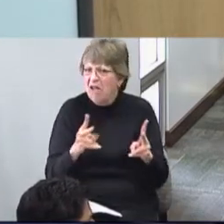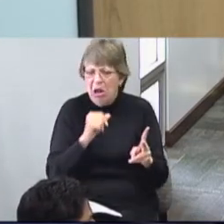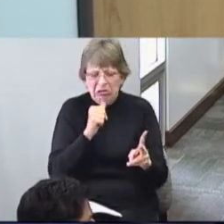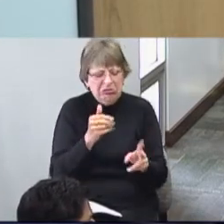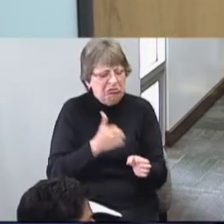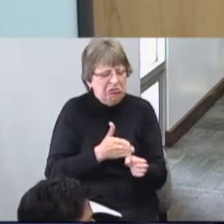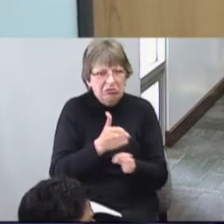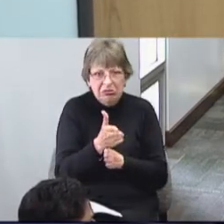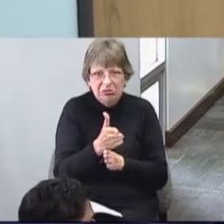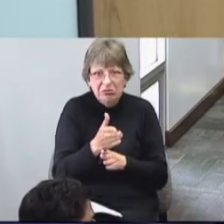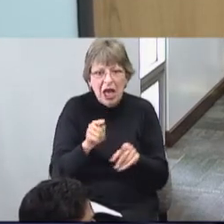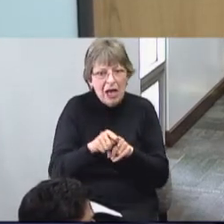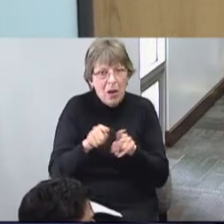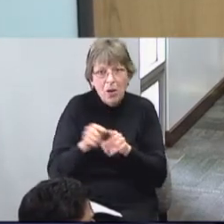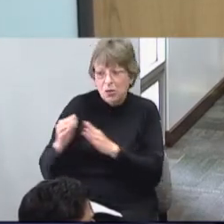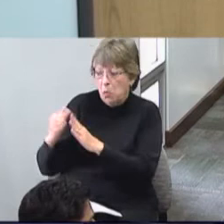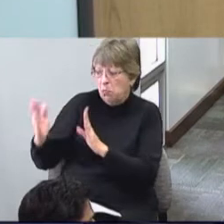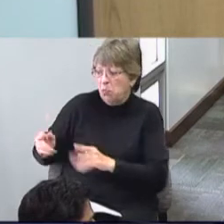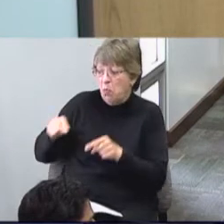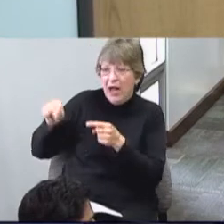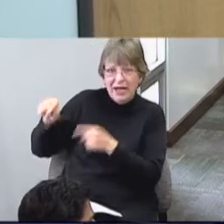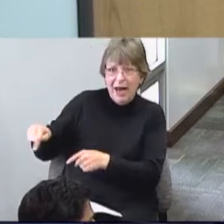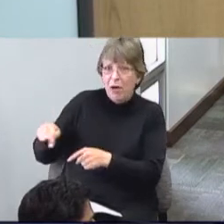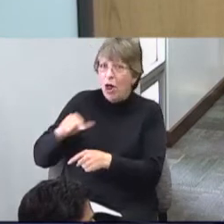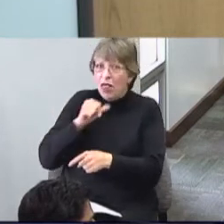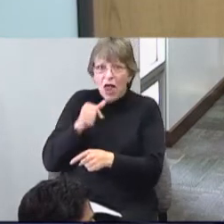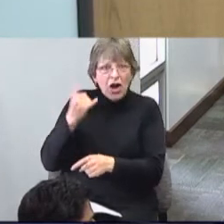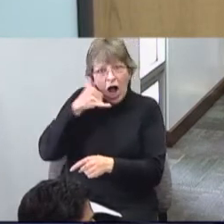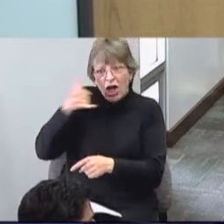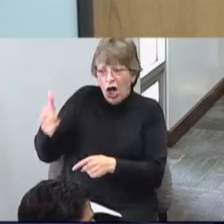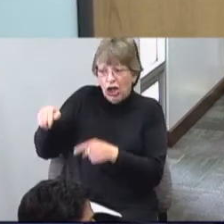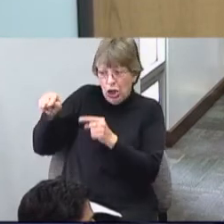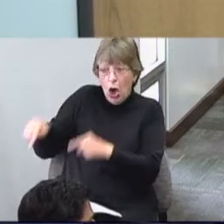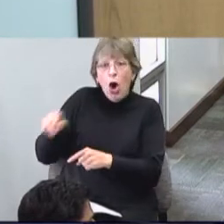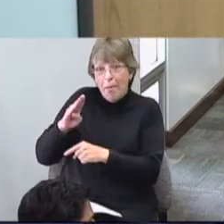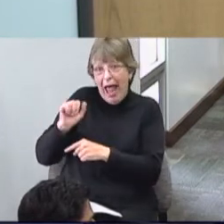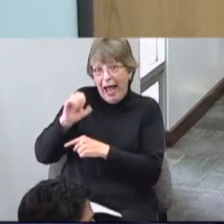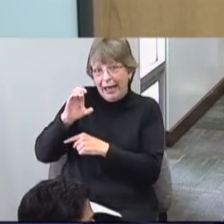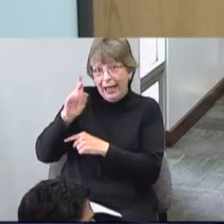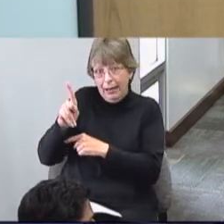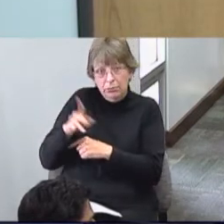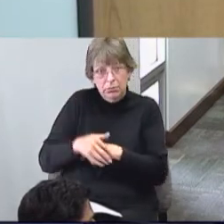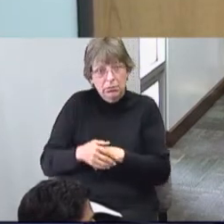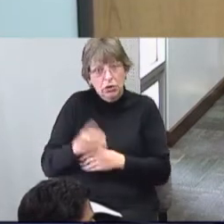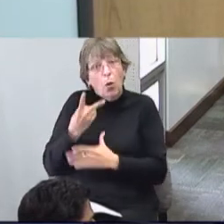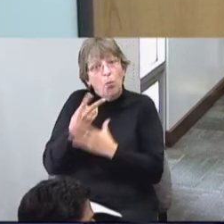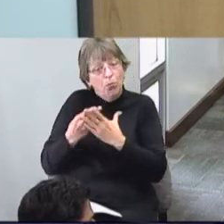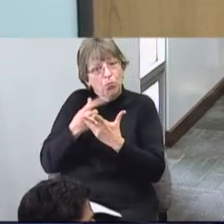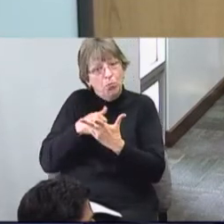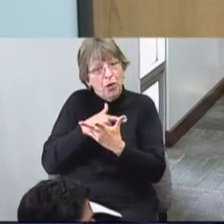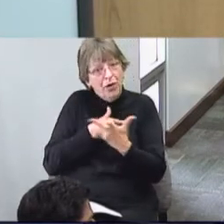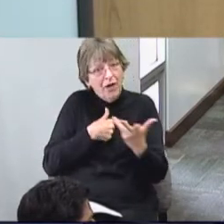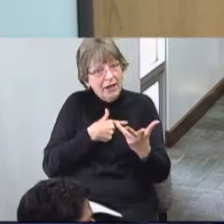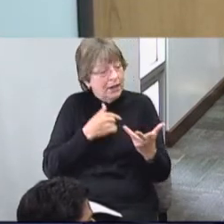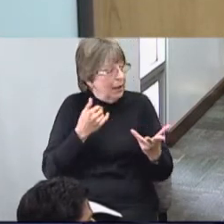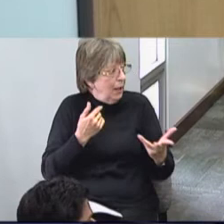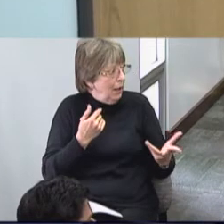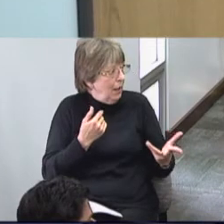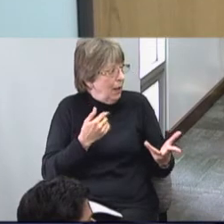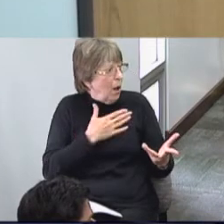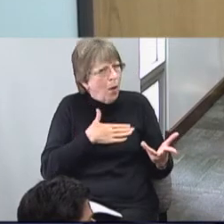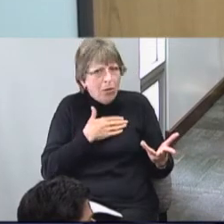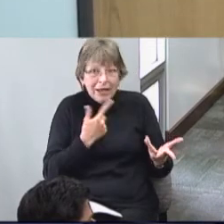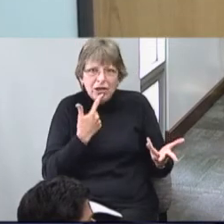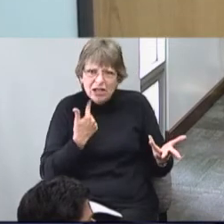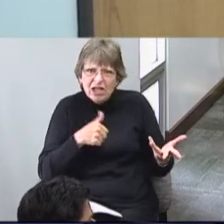won't return her call. If they would just tell us that they're not going to do it anymore. I've lived on that block for 31